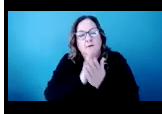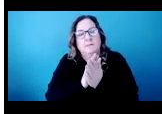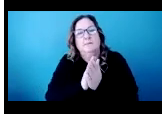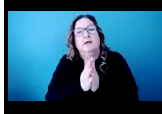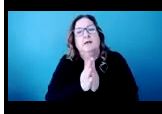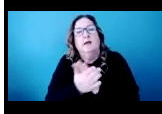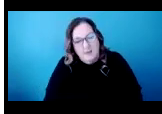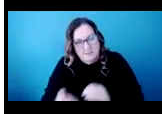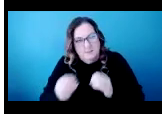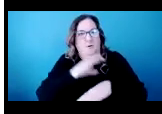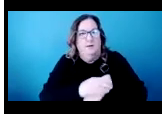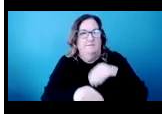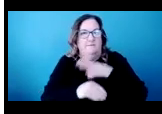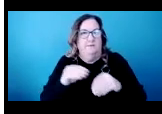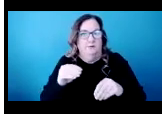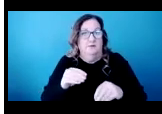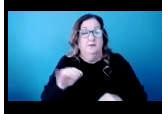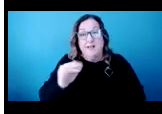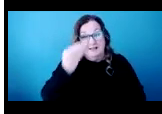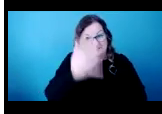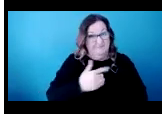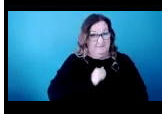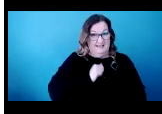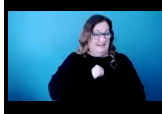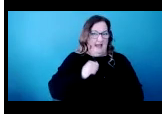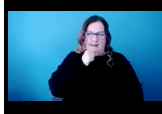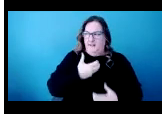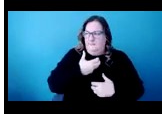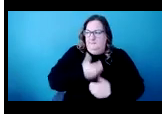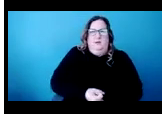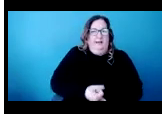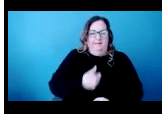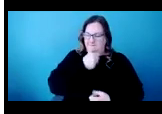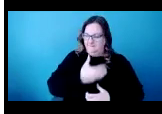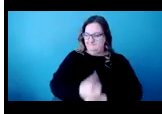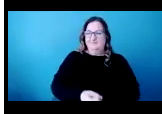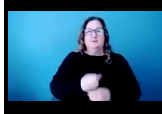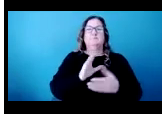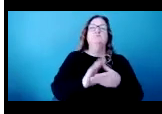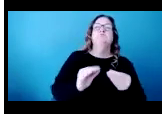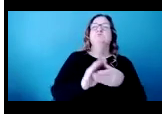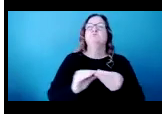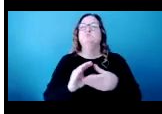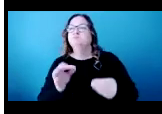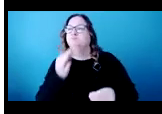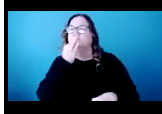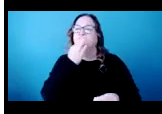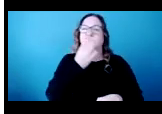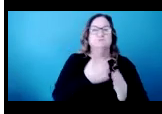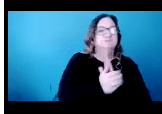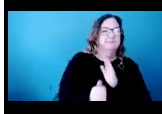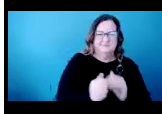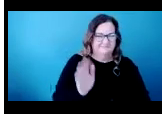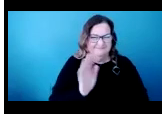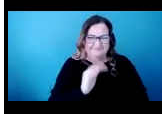most eloquent individual, so sometimes I think of ways that I can advocate with my